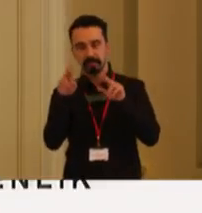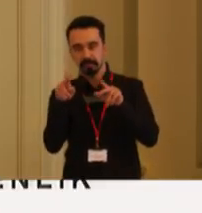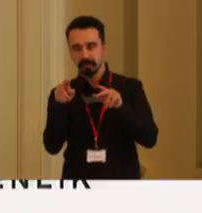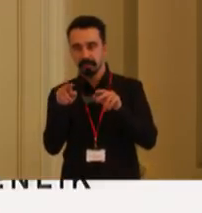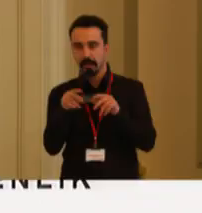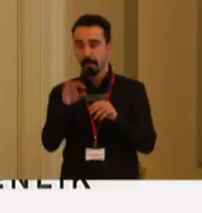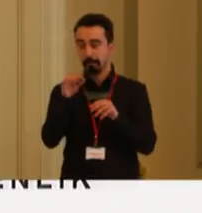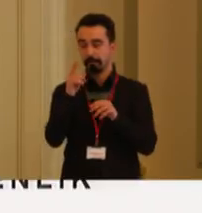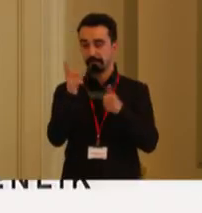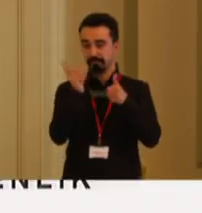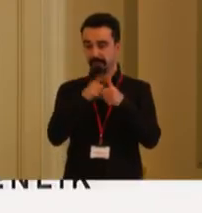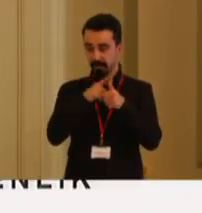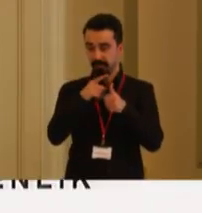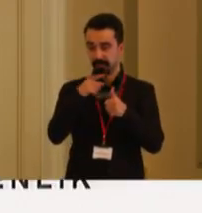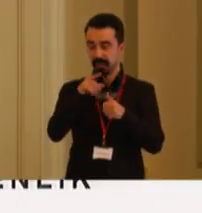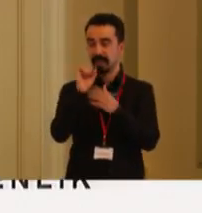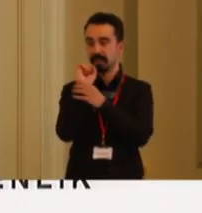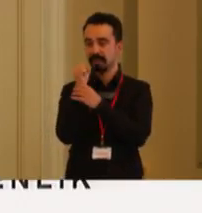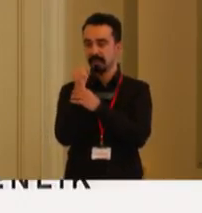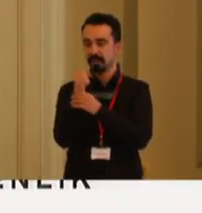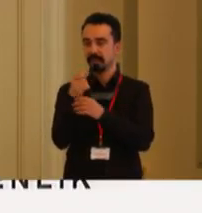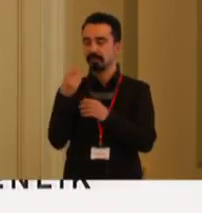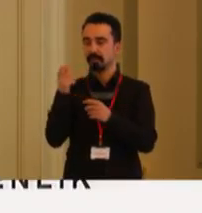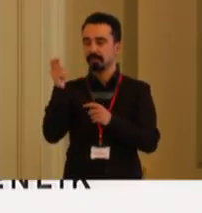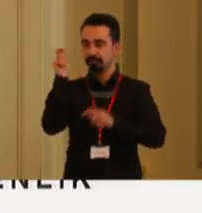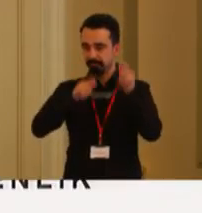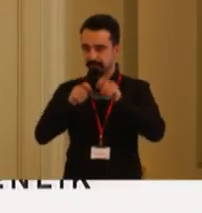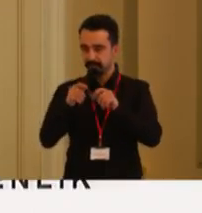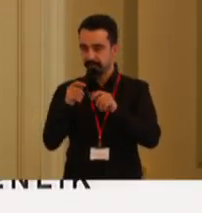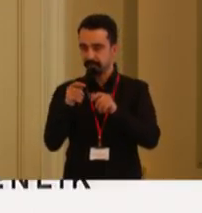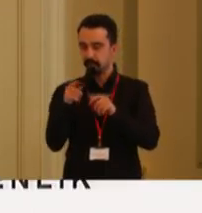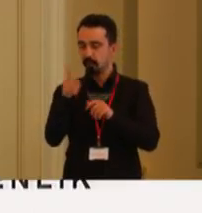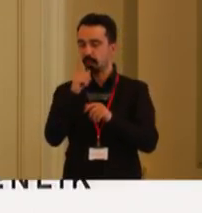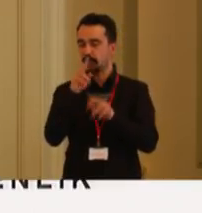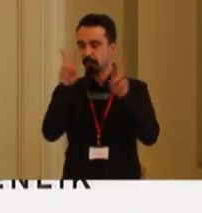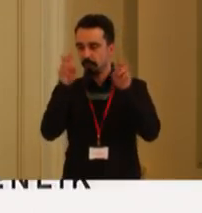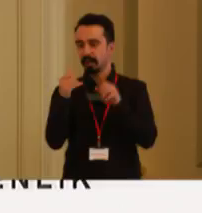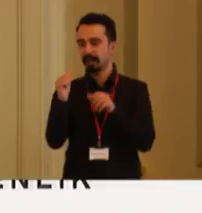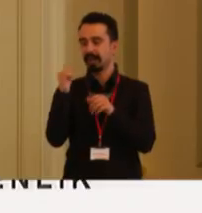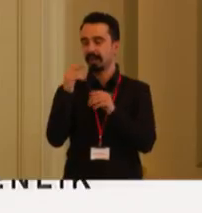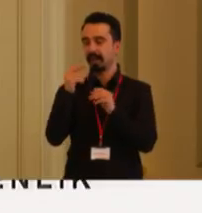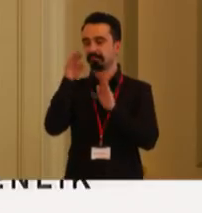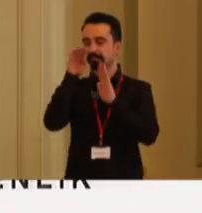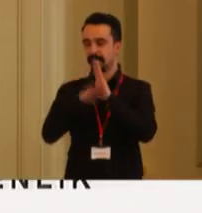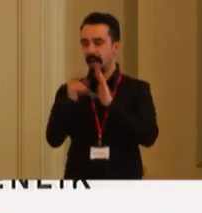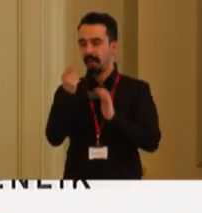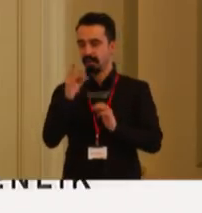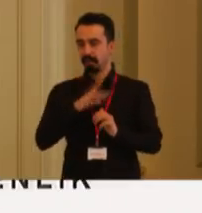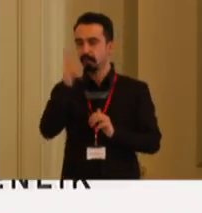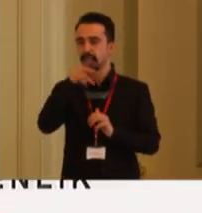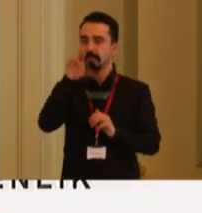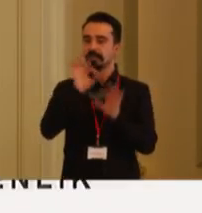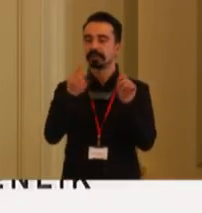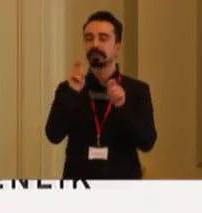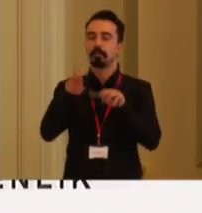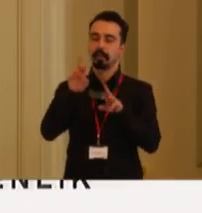70% of young people stay away from arts and cultural activities, and 80%